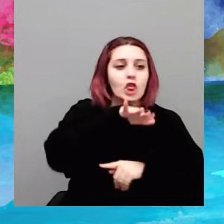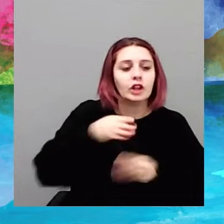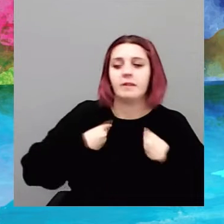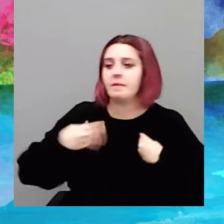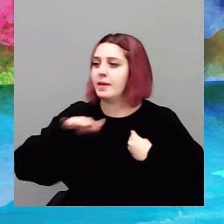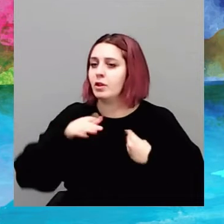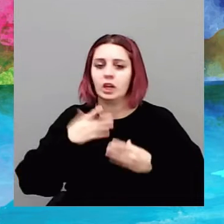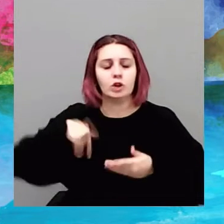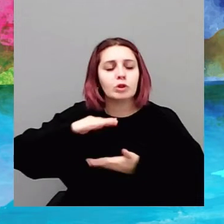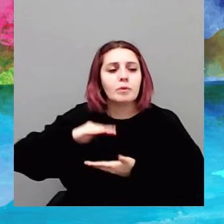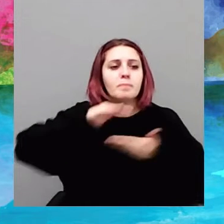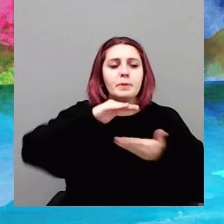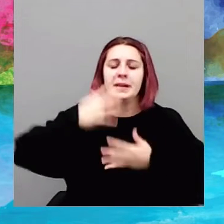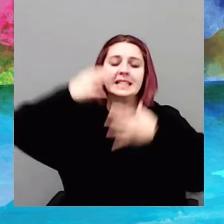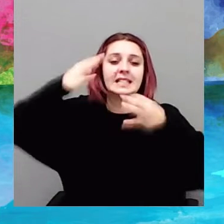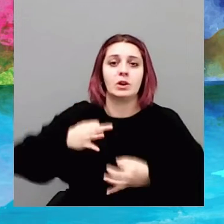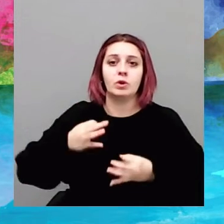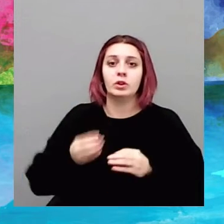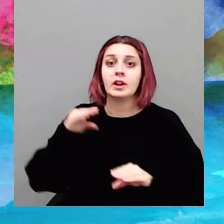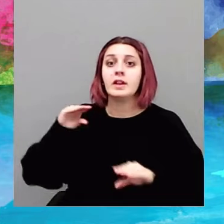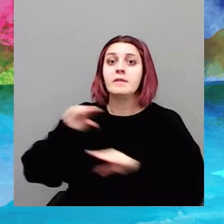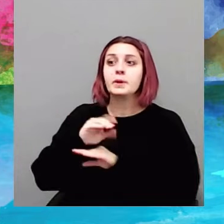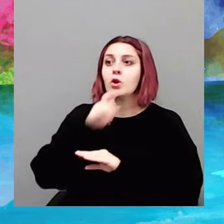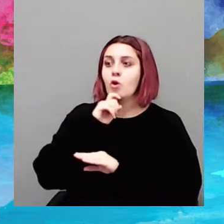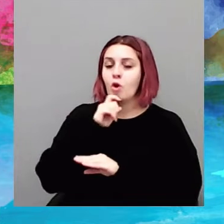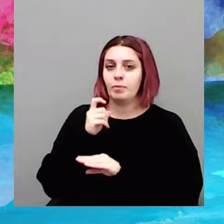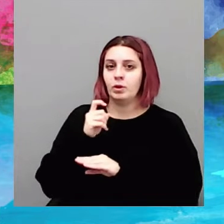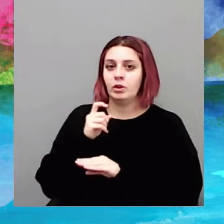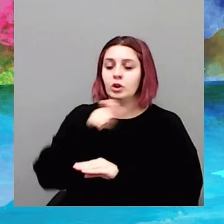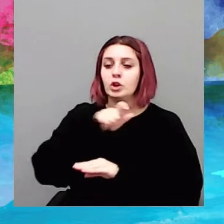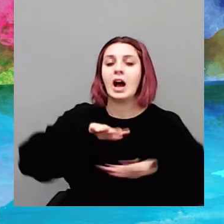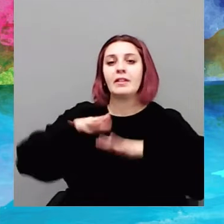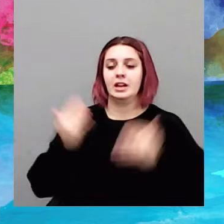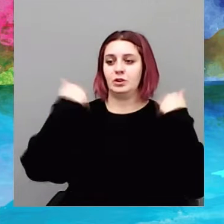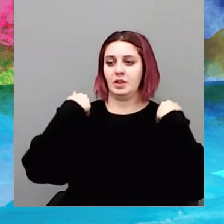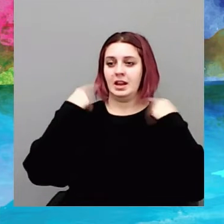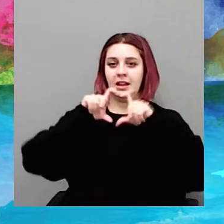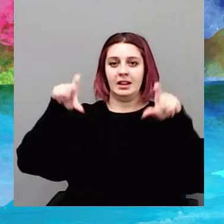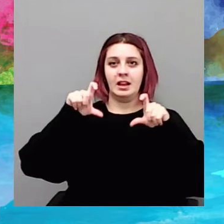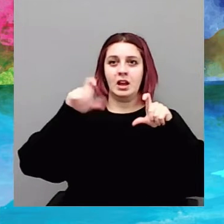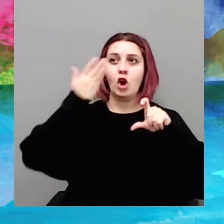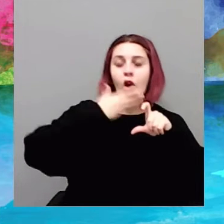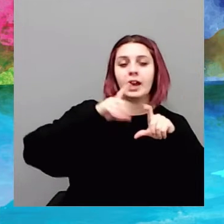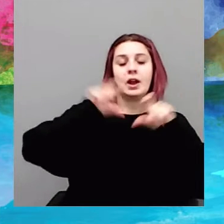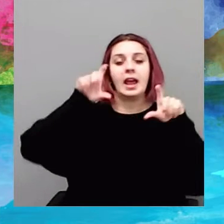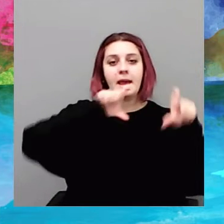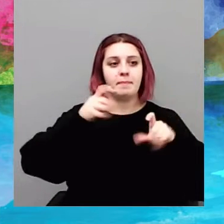from, what you have. How are we funding this project? We do